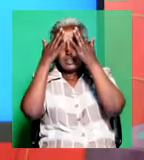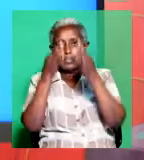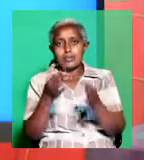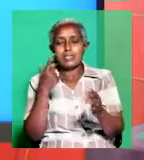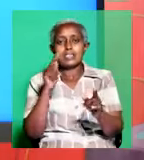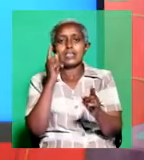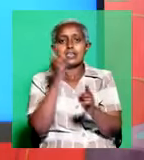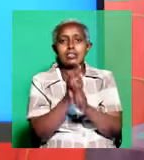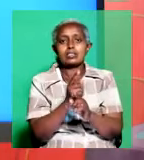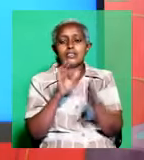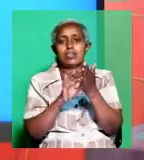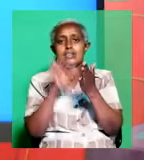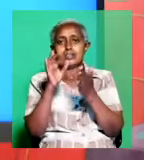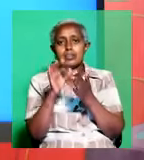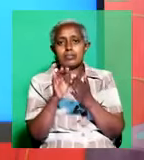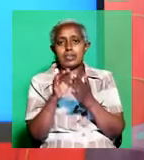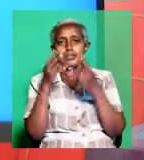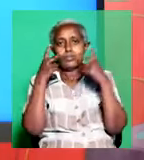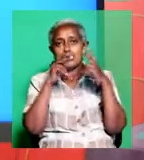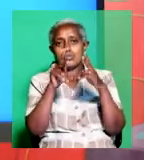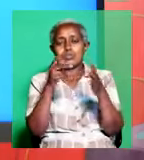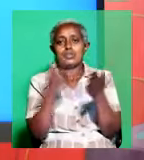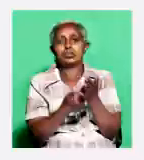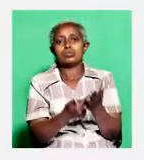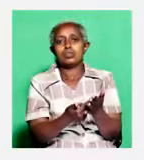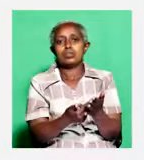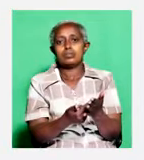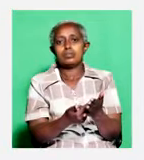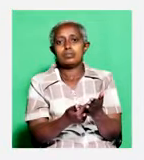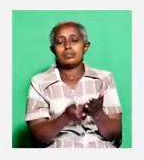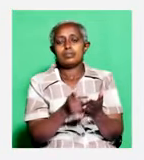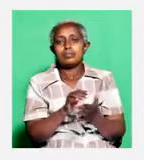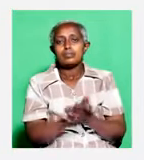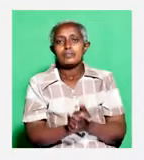the critical numbers. Look this one.